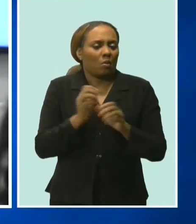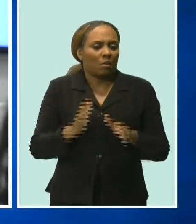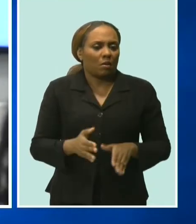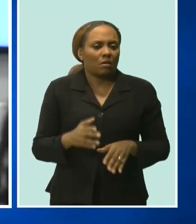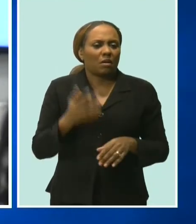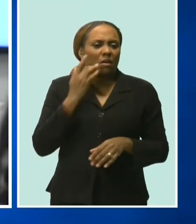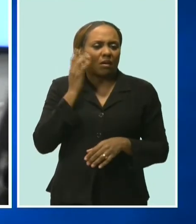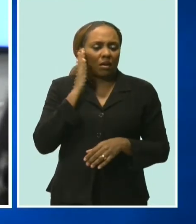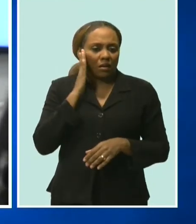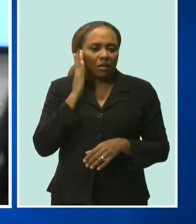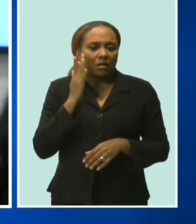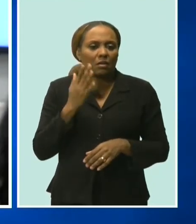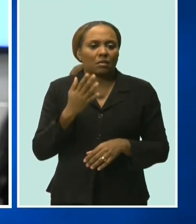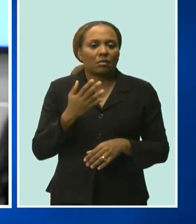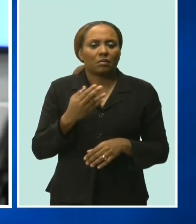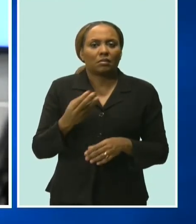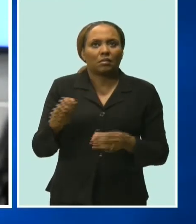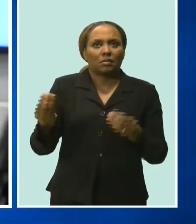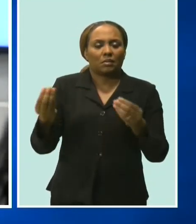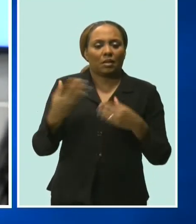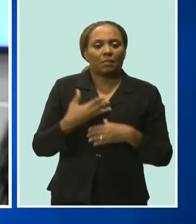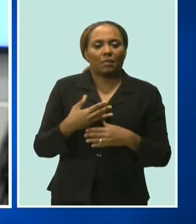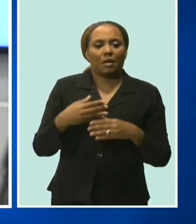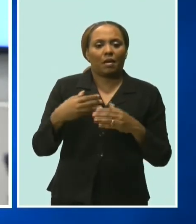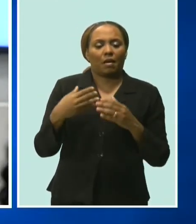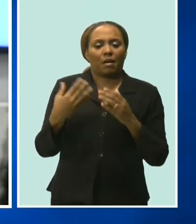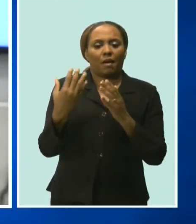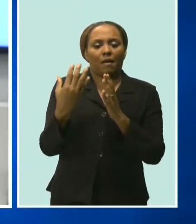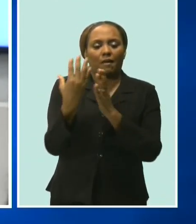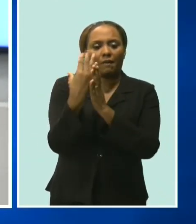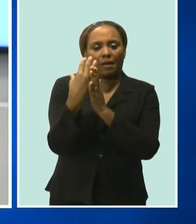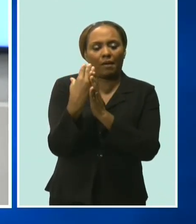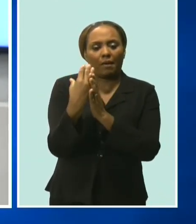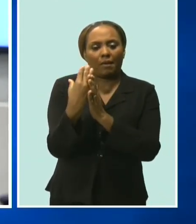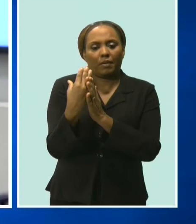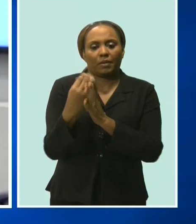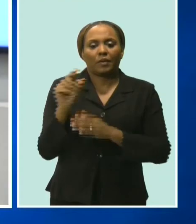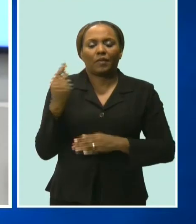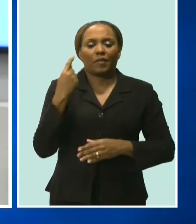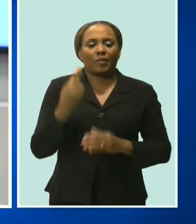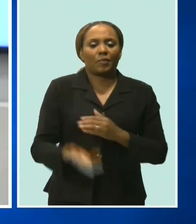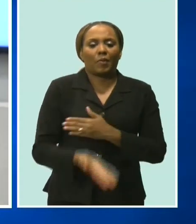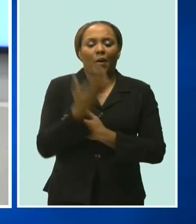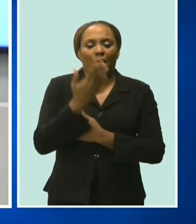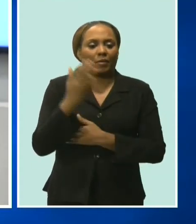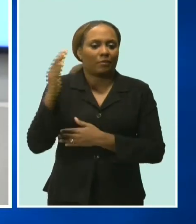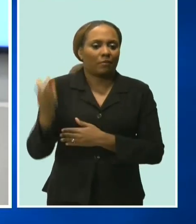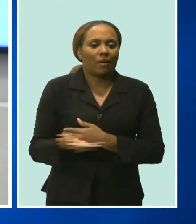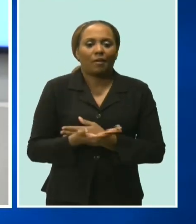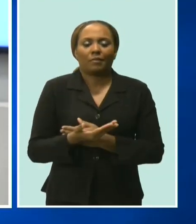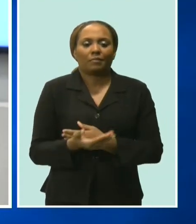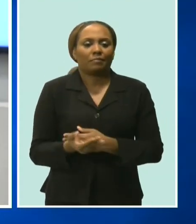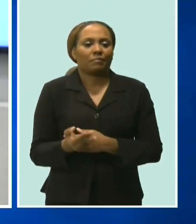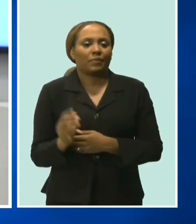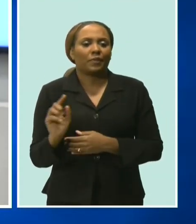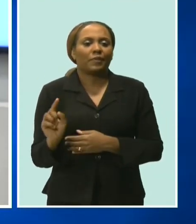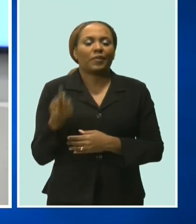our hotels. The first morning that she welcomed the first guests to the